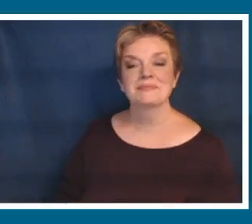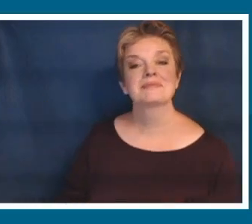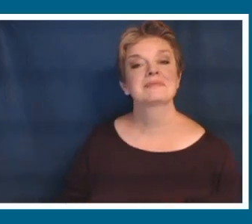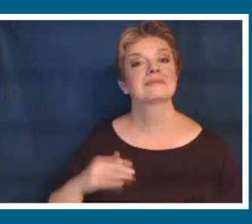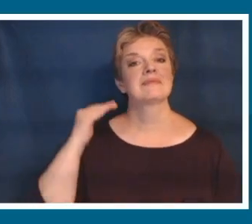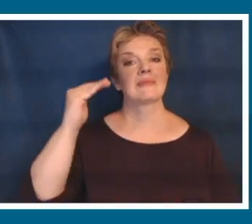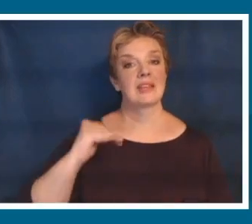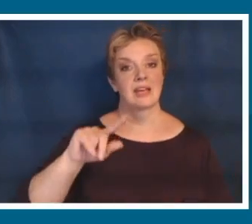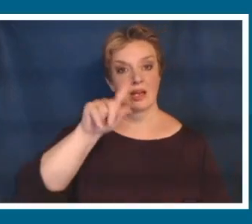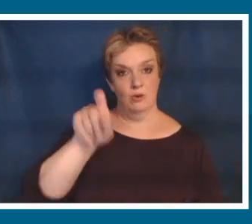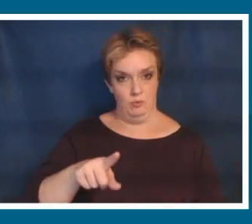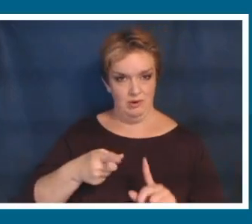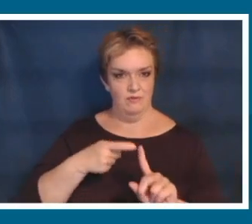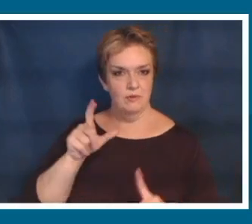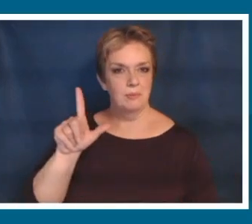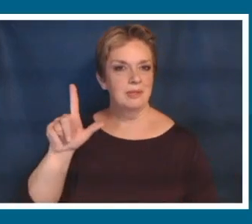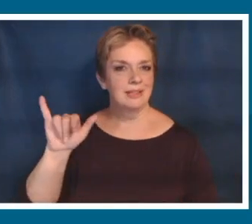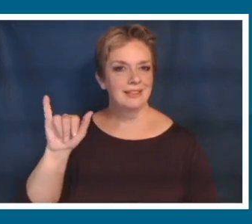Lisa.